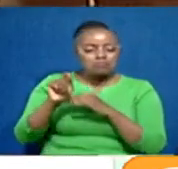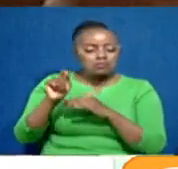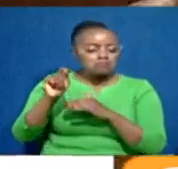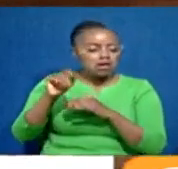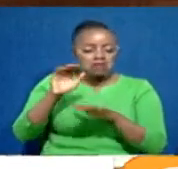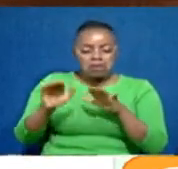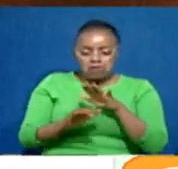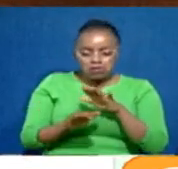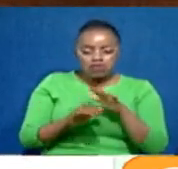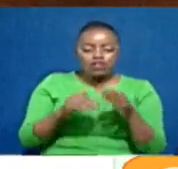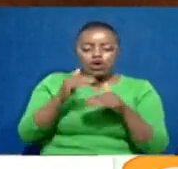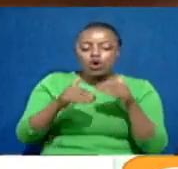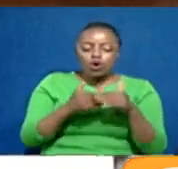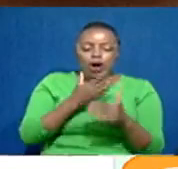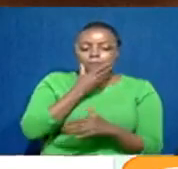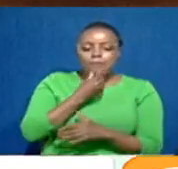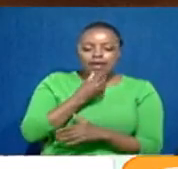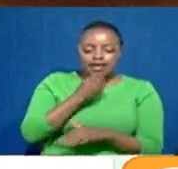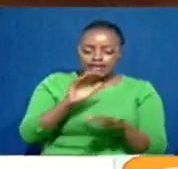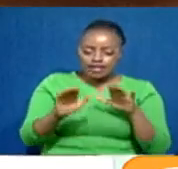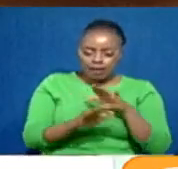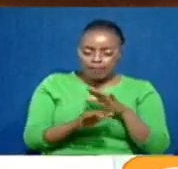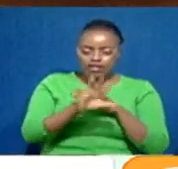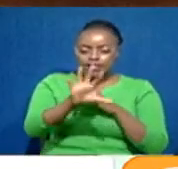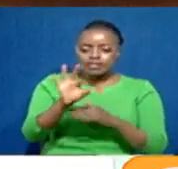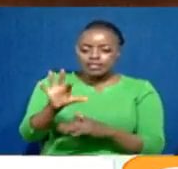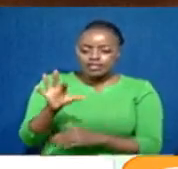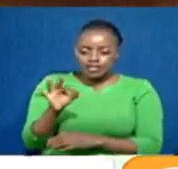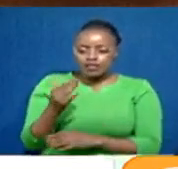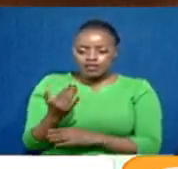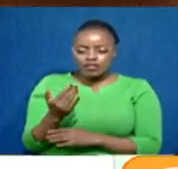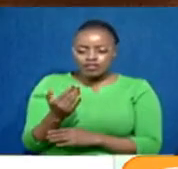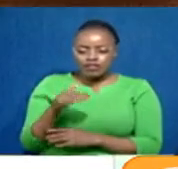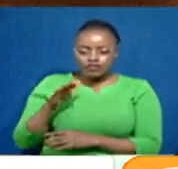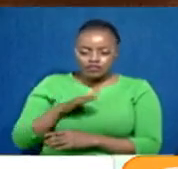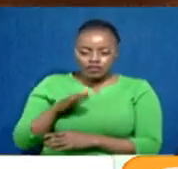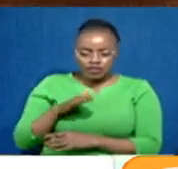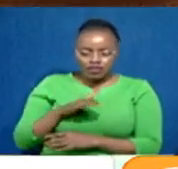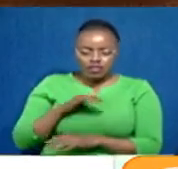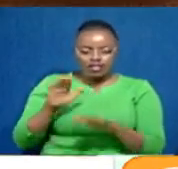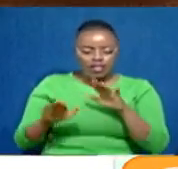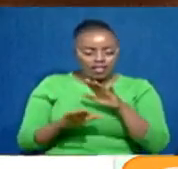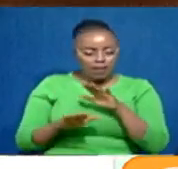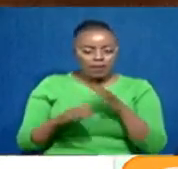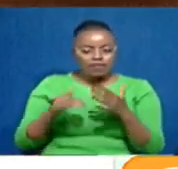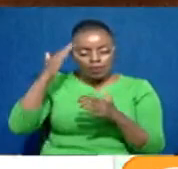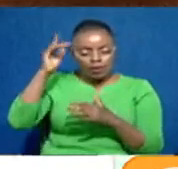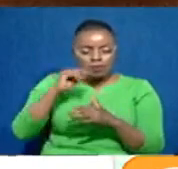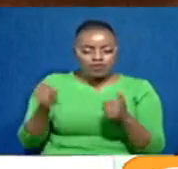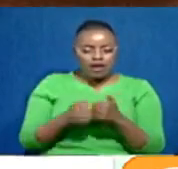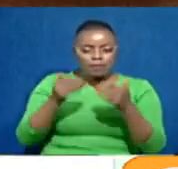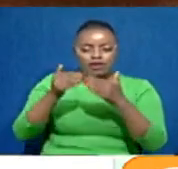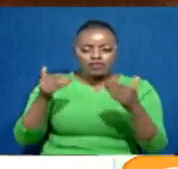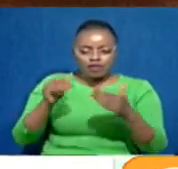and all male running mates start selecting female running mates. I know it has